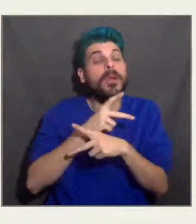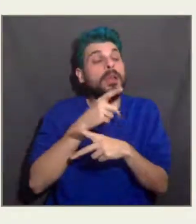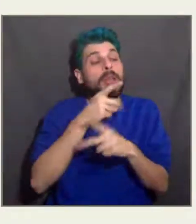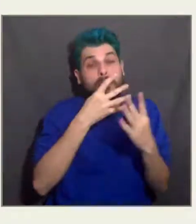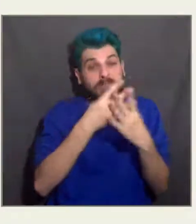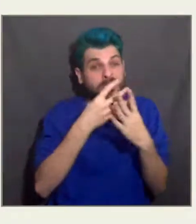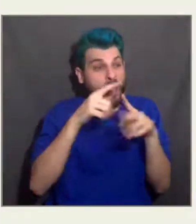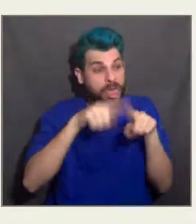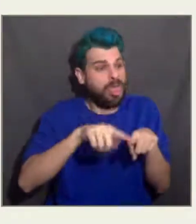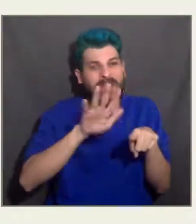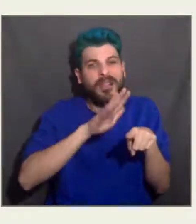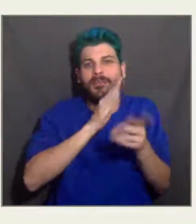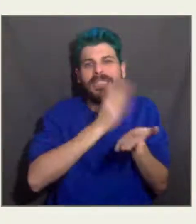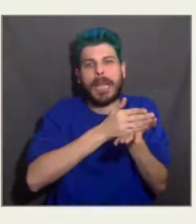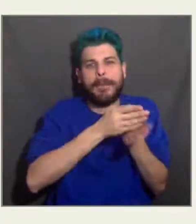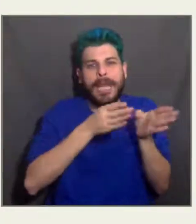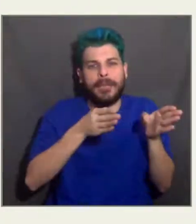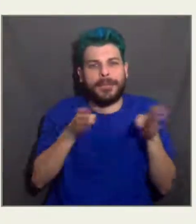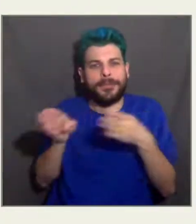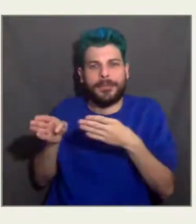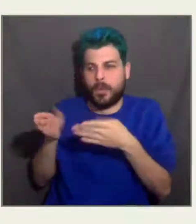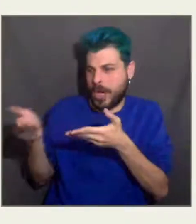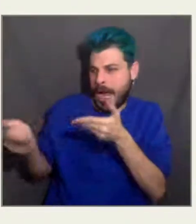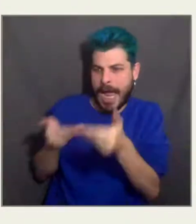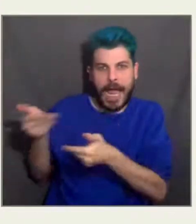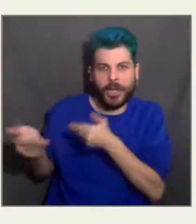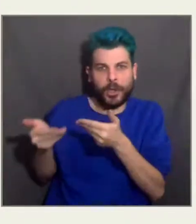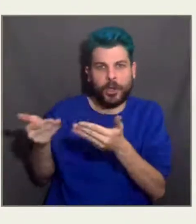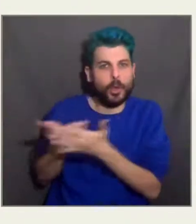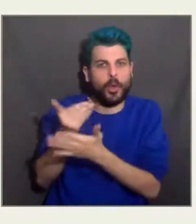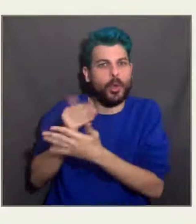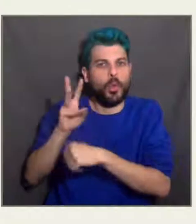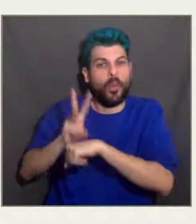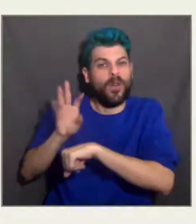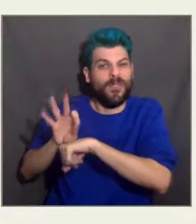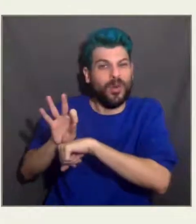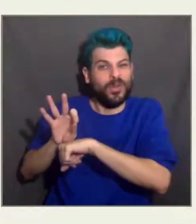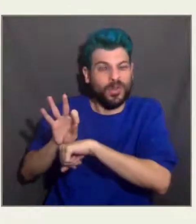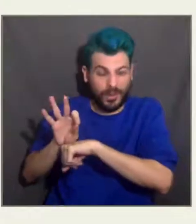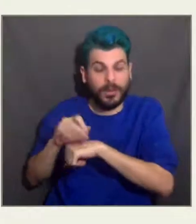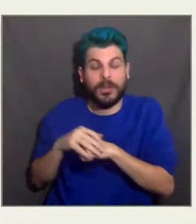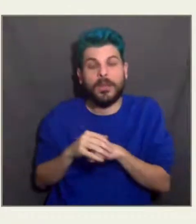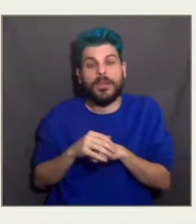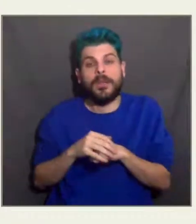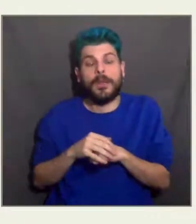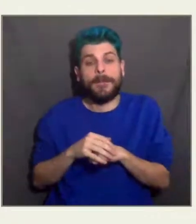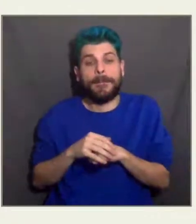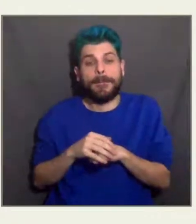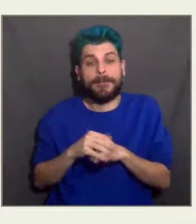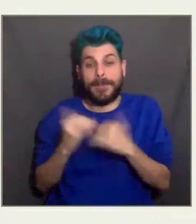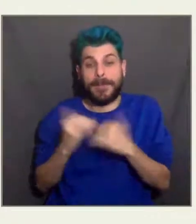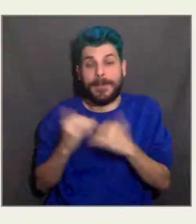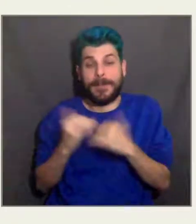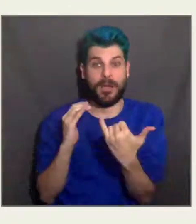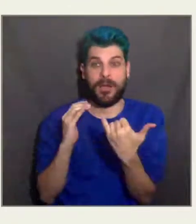have long-standing relationships. Our people work very hard. Our teams